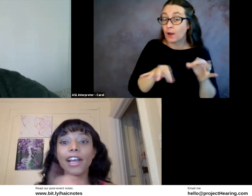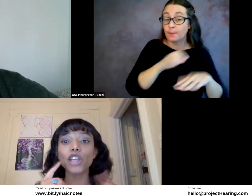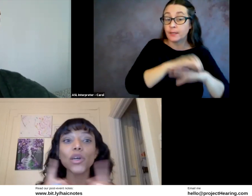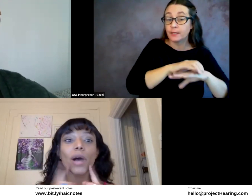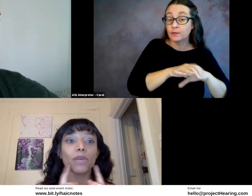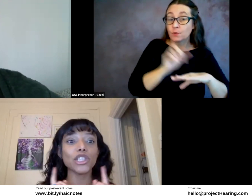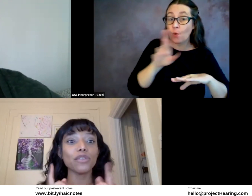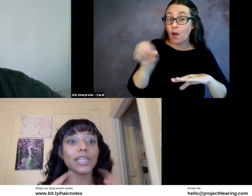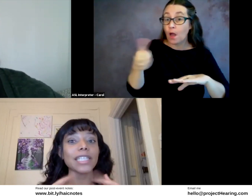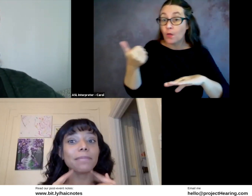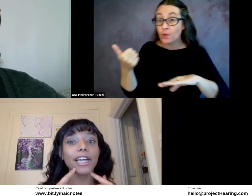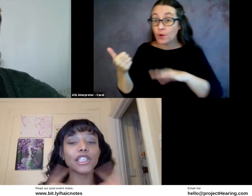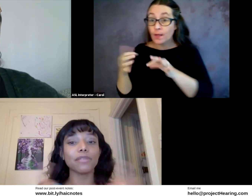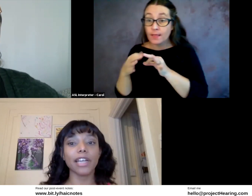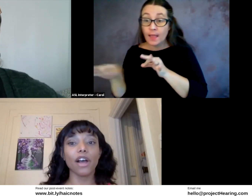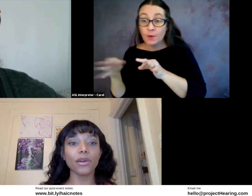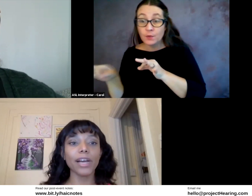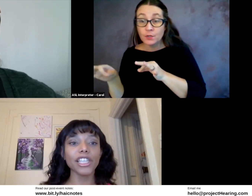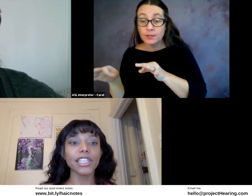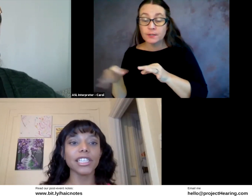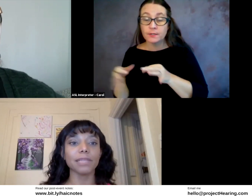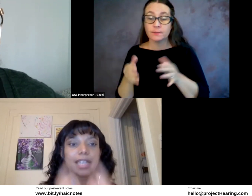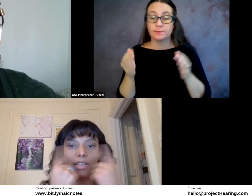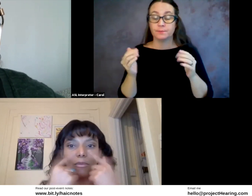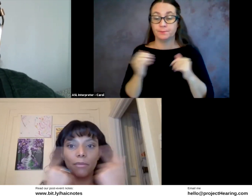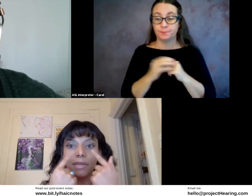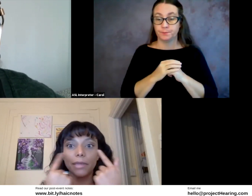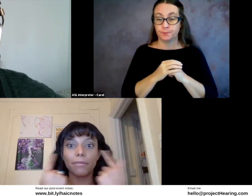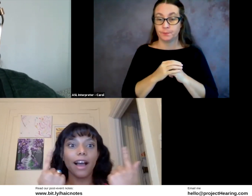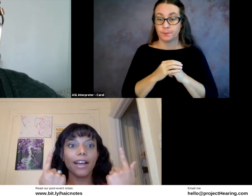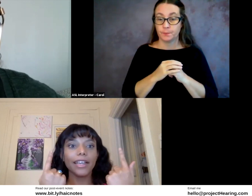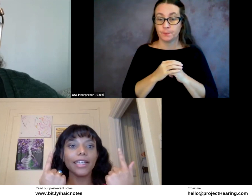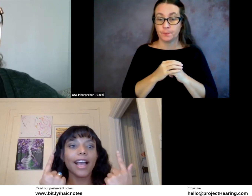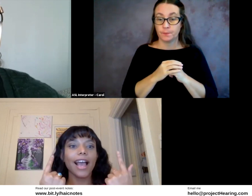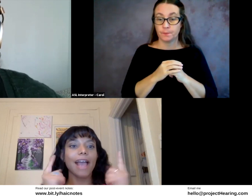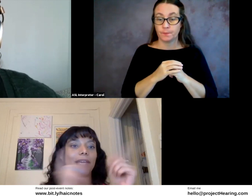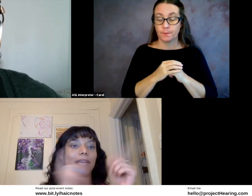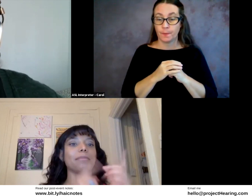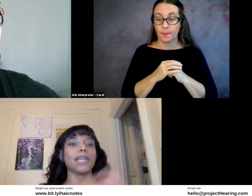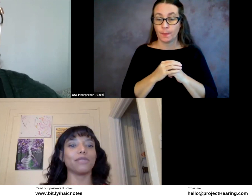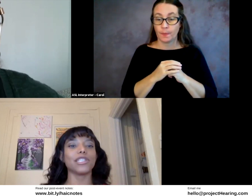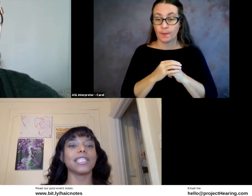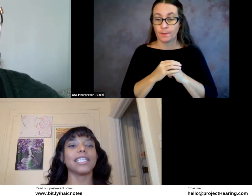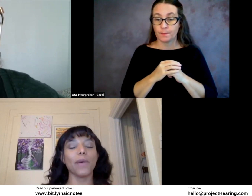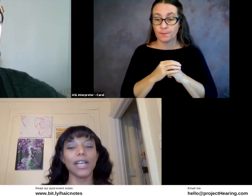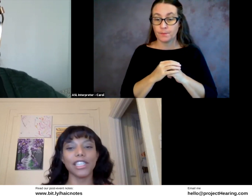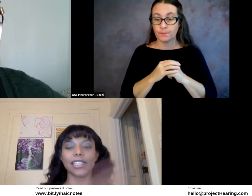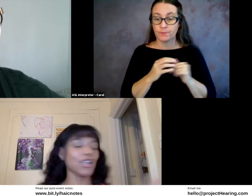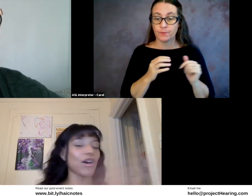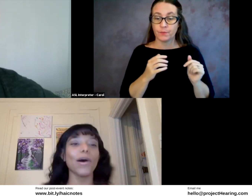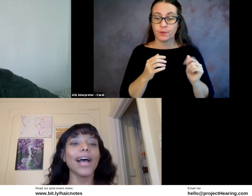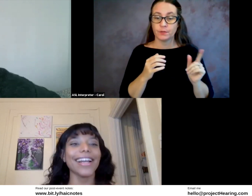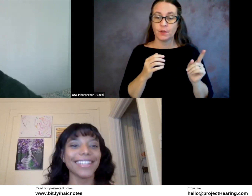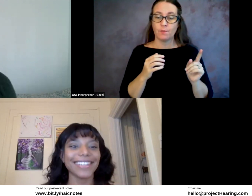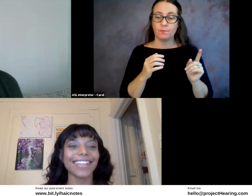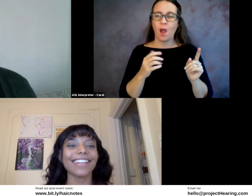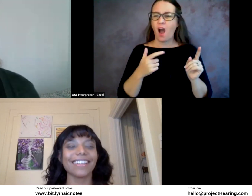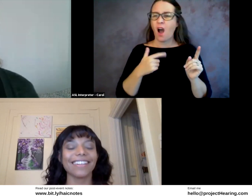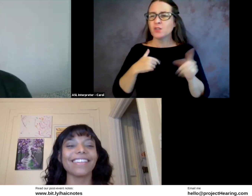And I also am going to, it's better to read out the question just because someone may be blind. Sure. The question. So go